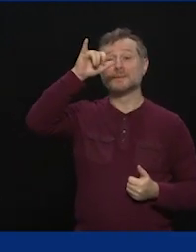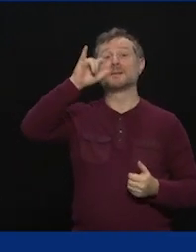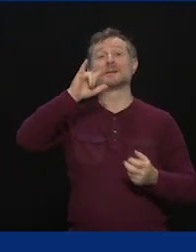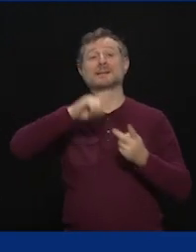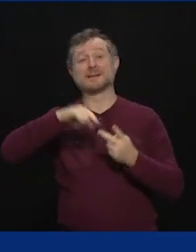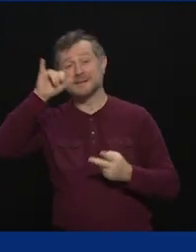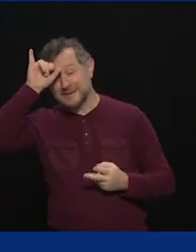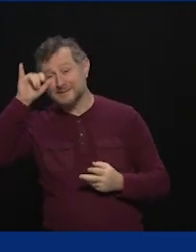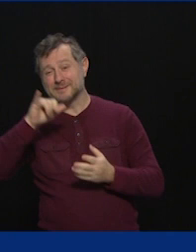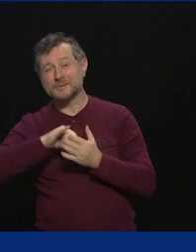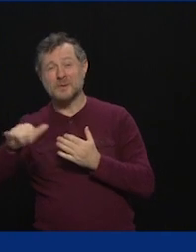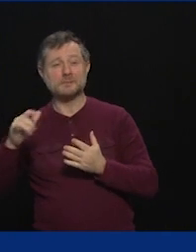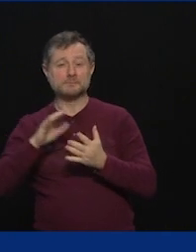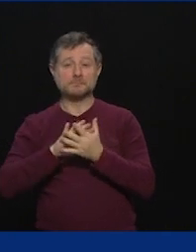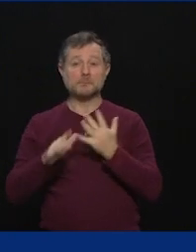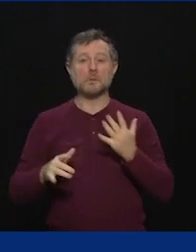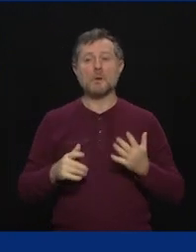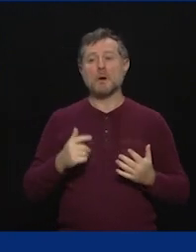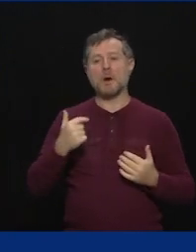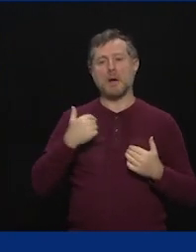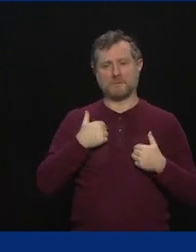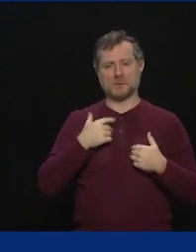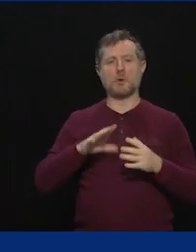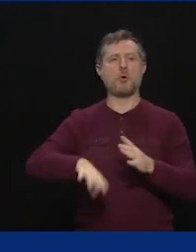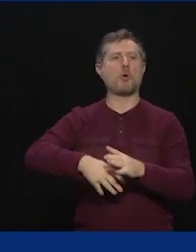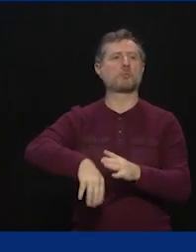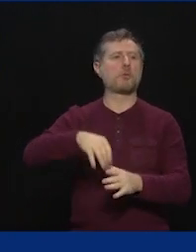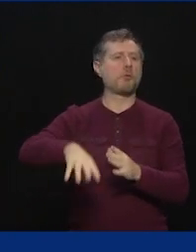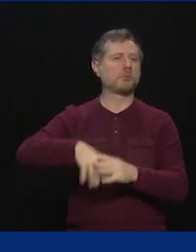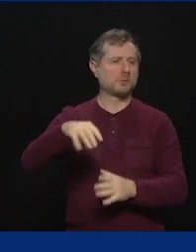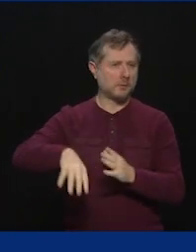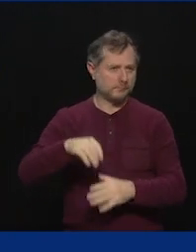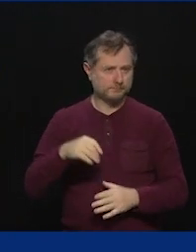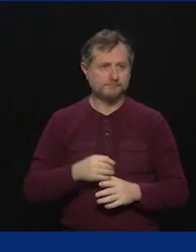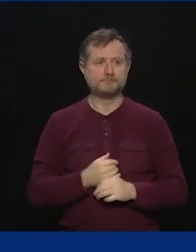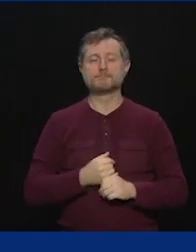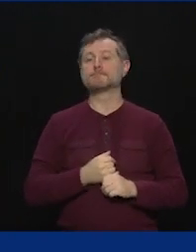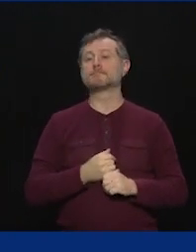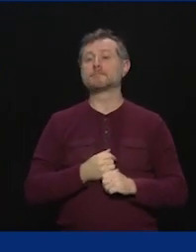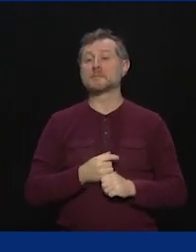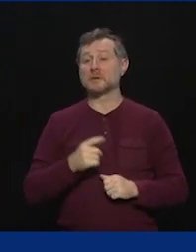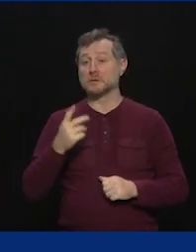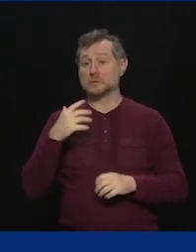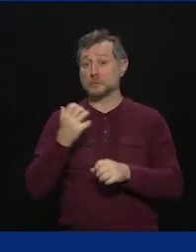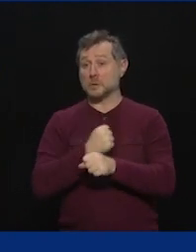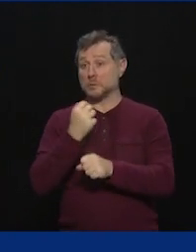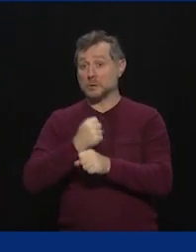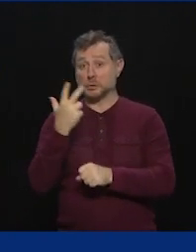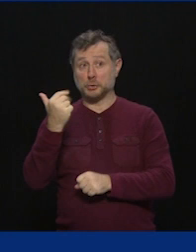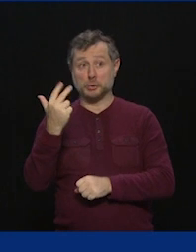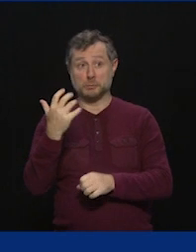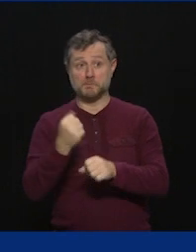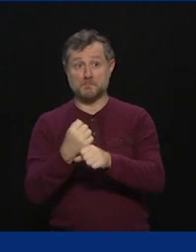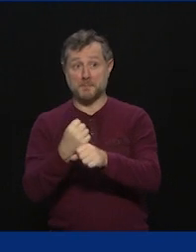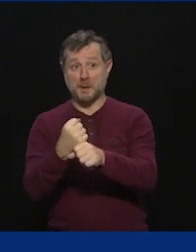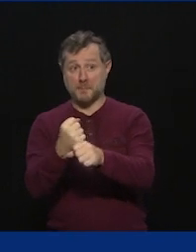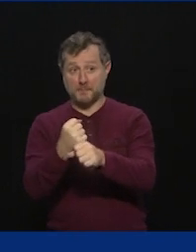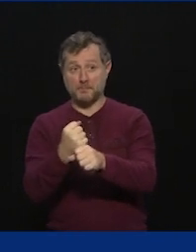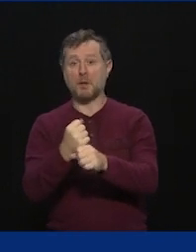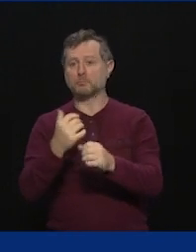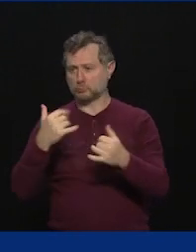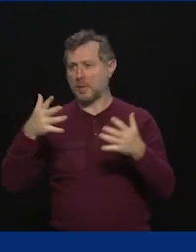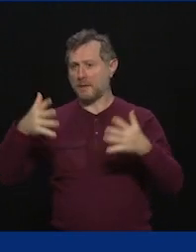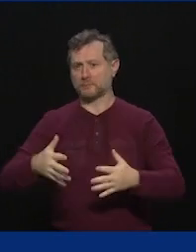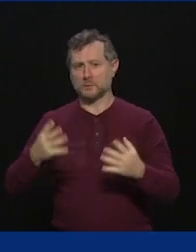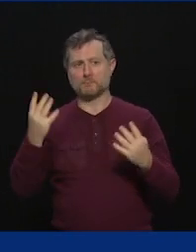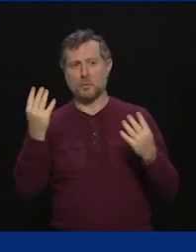a lottery I mentioned a couple weeks ago, so we've had 13 winners and more drawings to go to. Just, you get vaccinated, you enter our drawing,